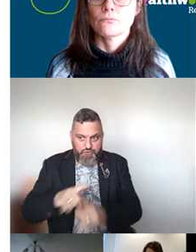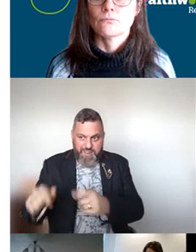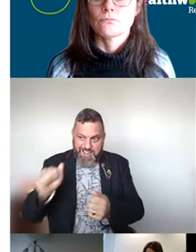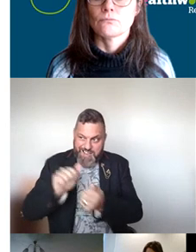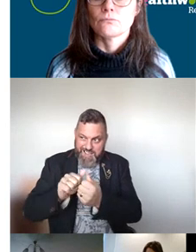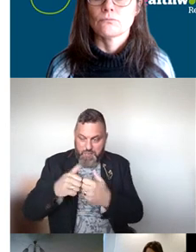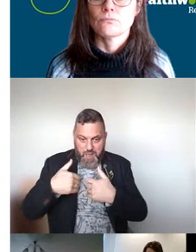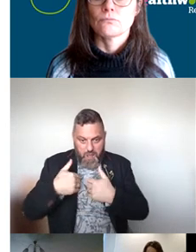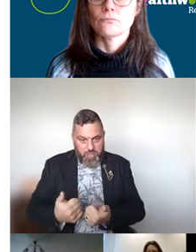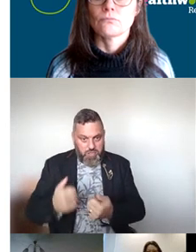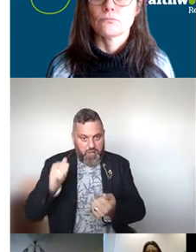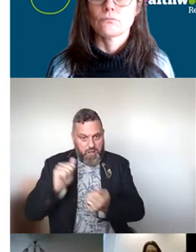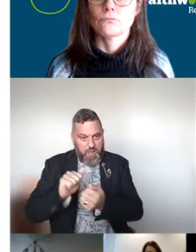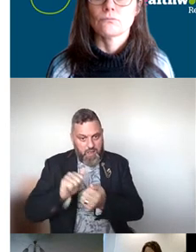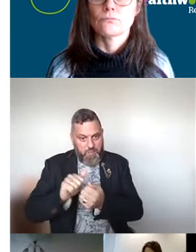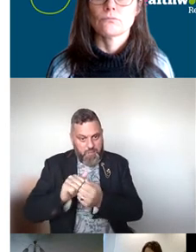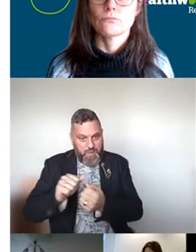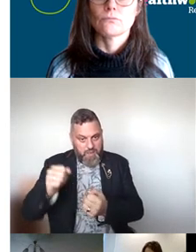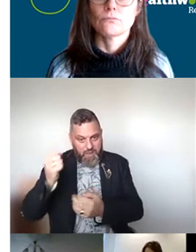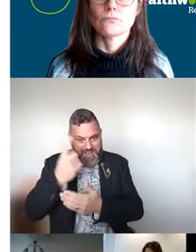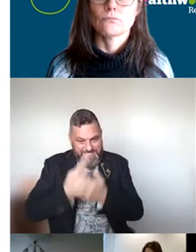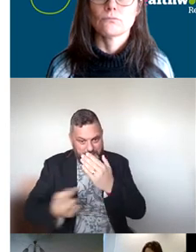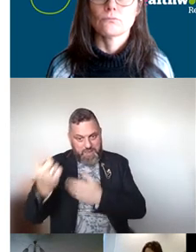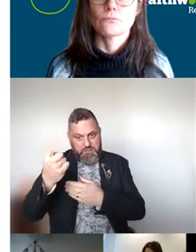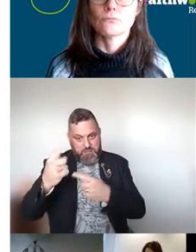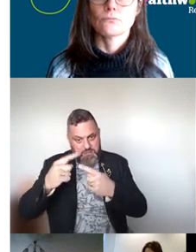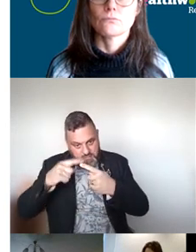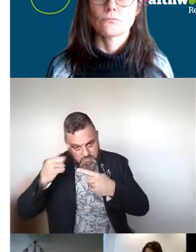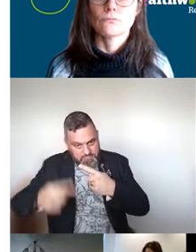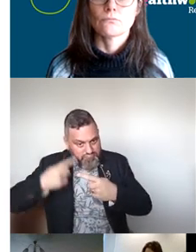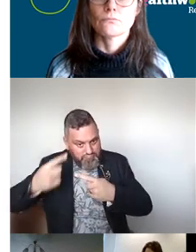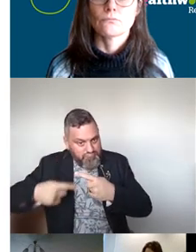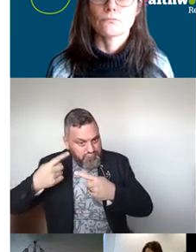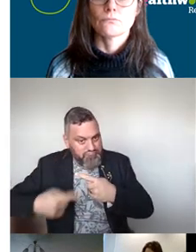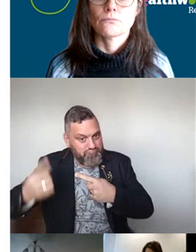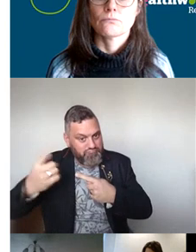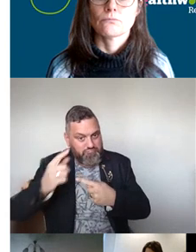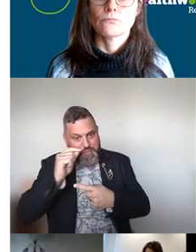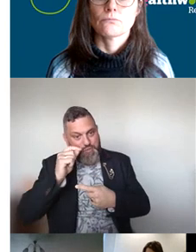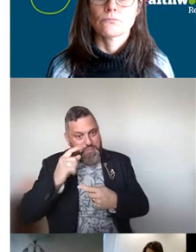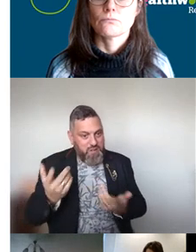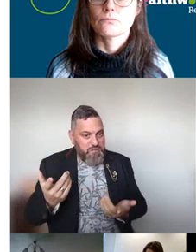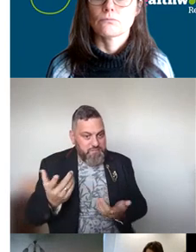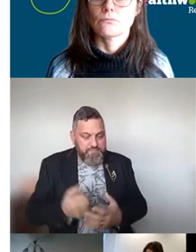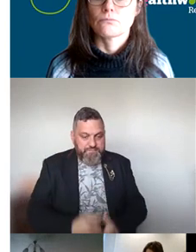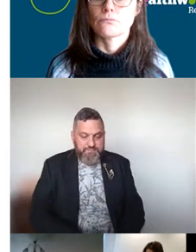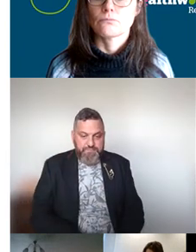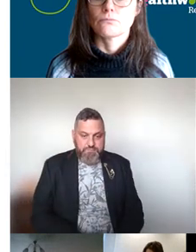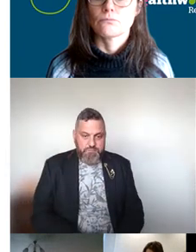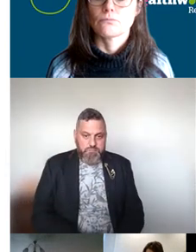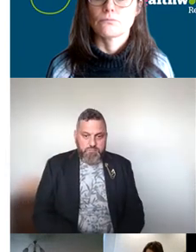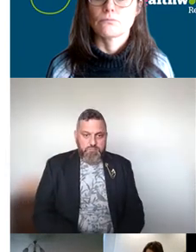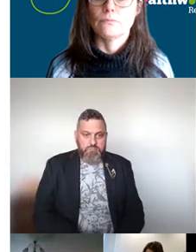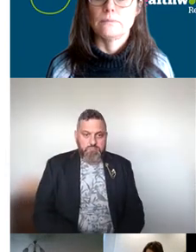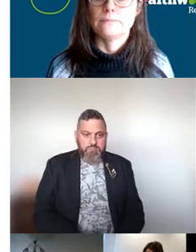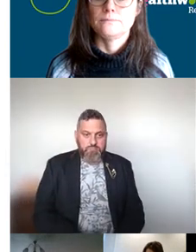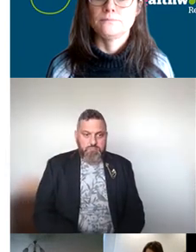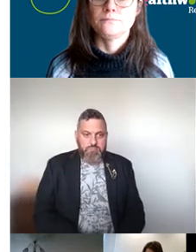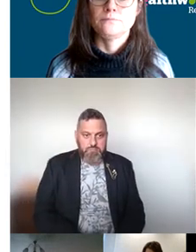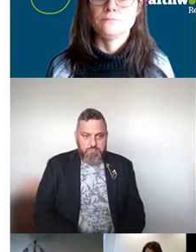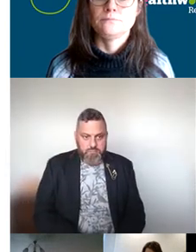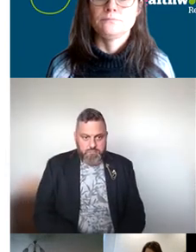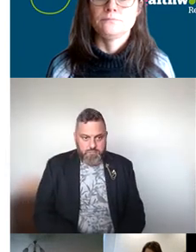to stay independent for as long as possible. And that recognizes that there